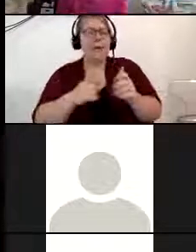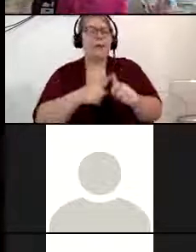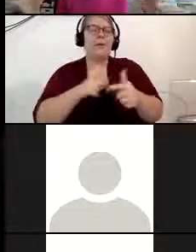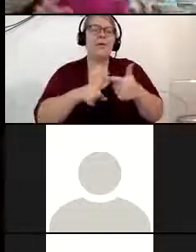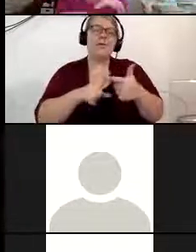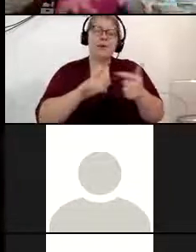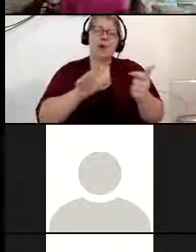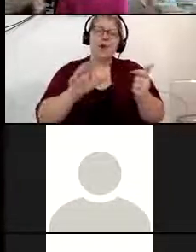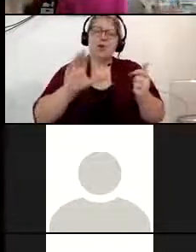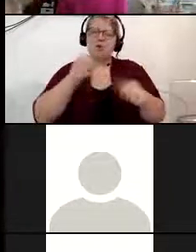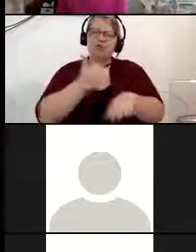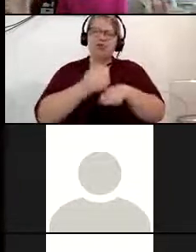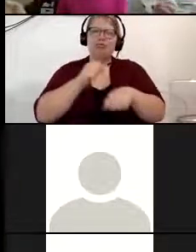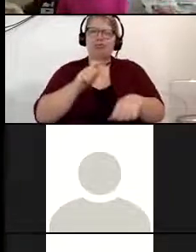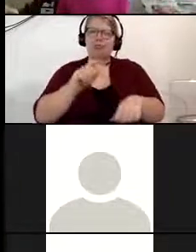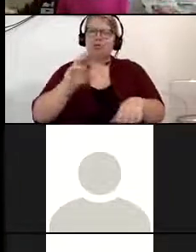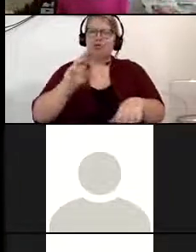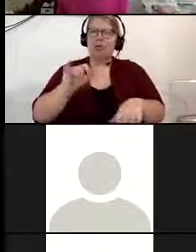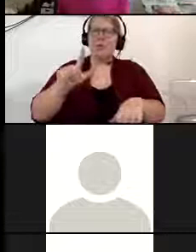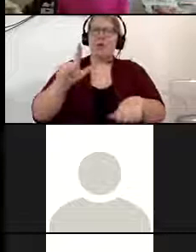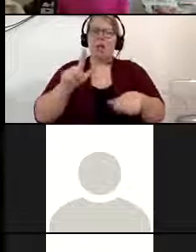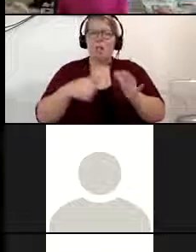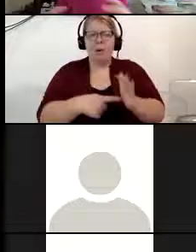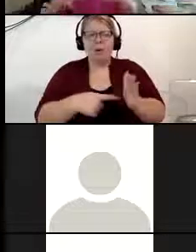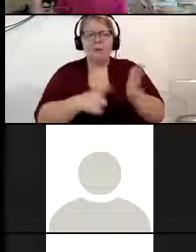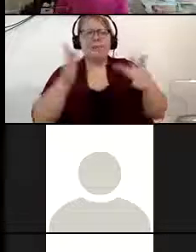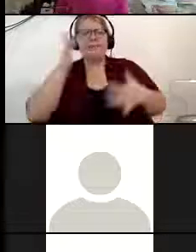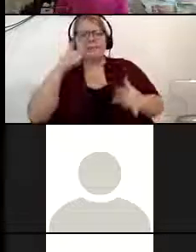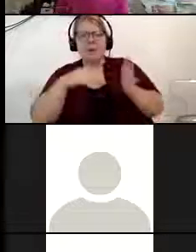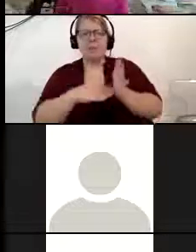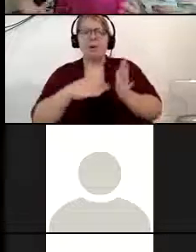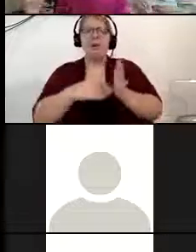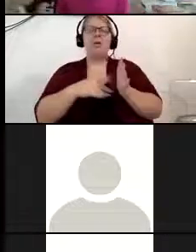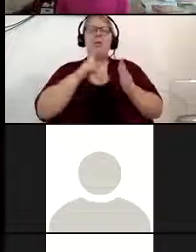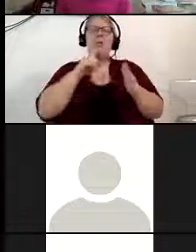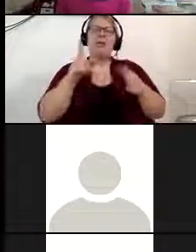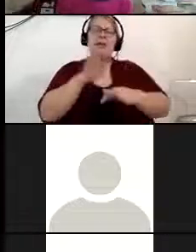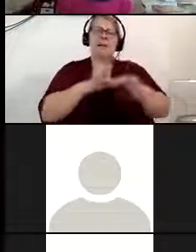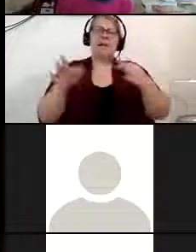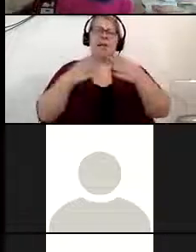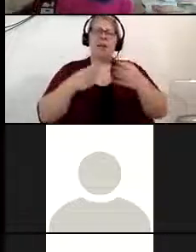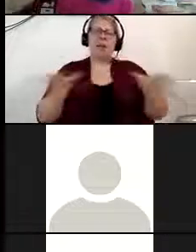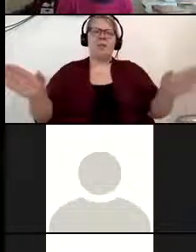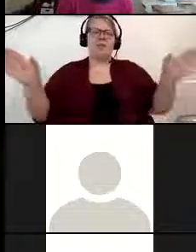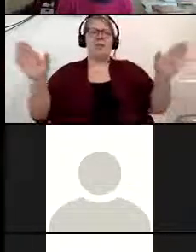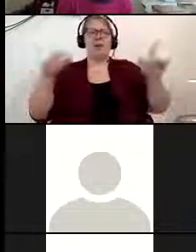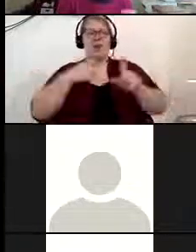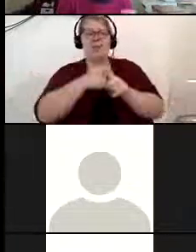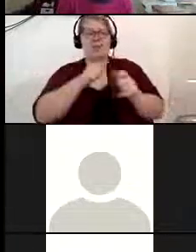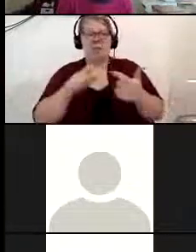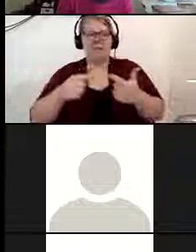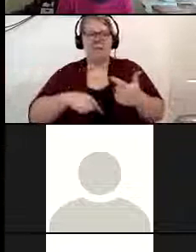looking at the broader impact to all of us in terms of our public health. And we